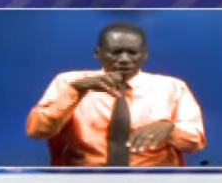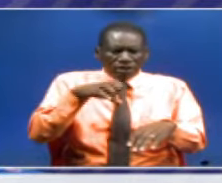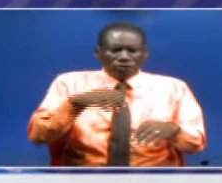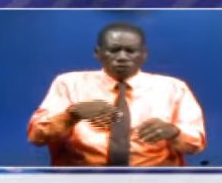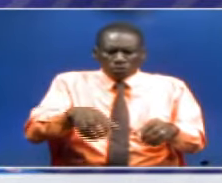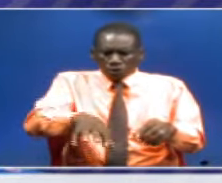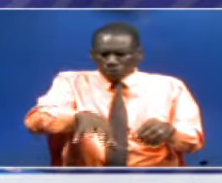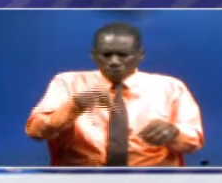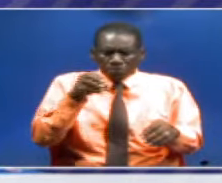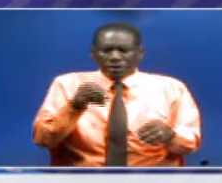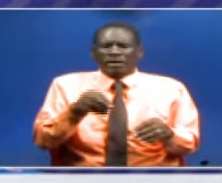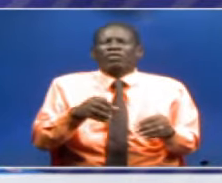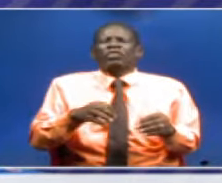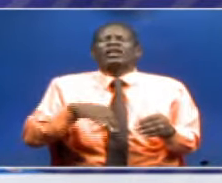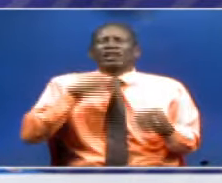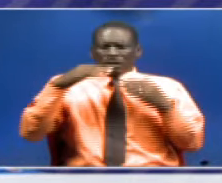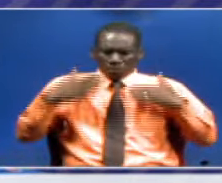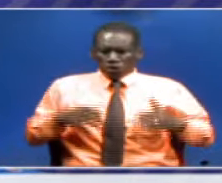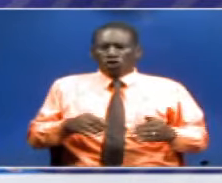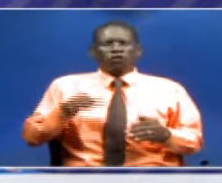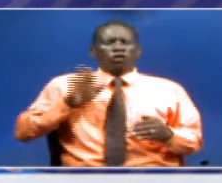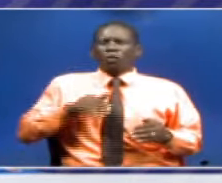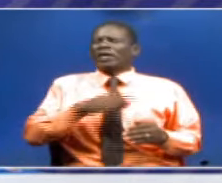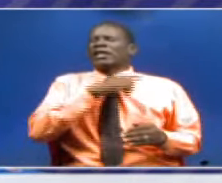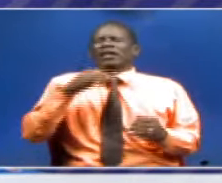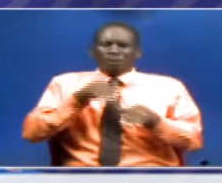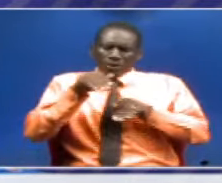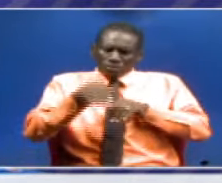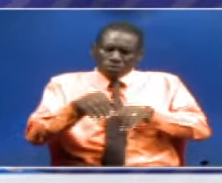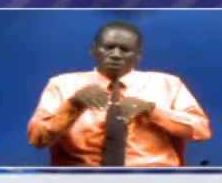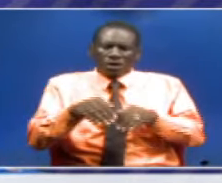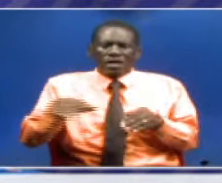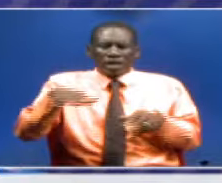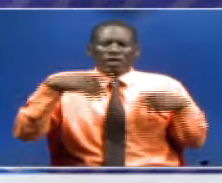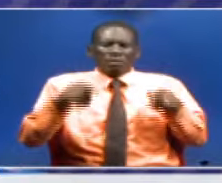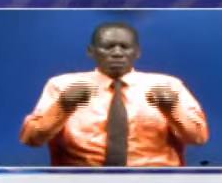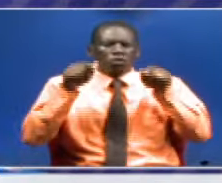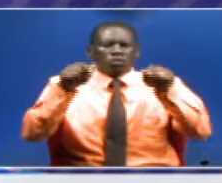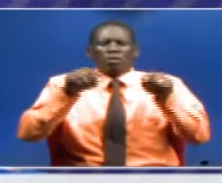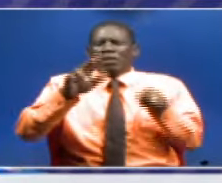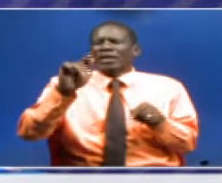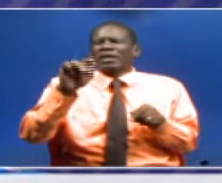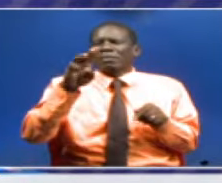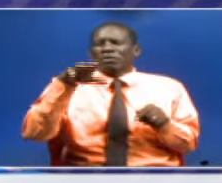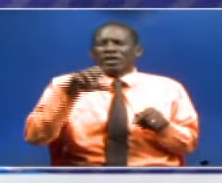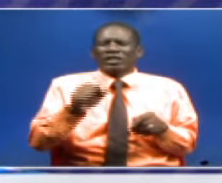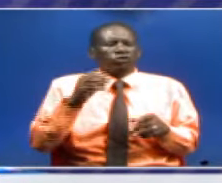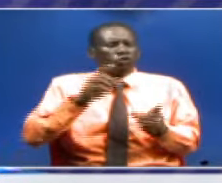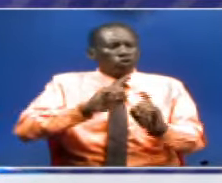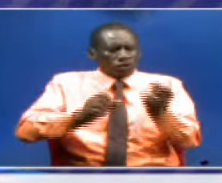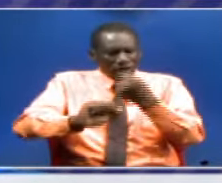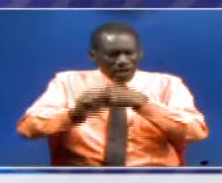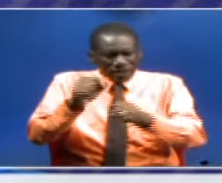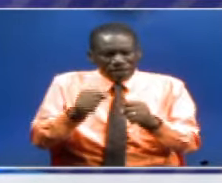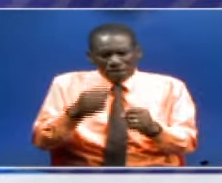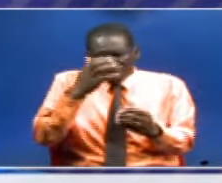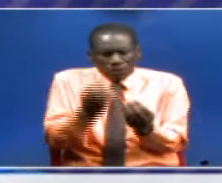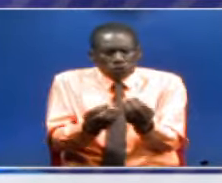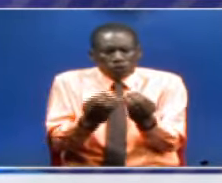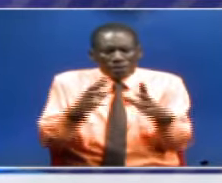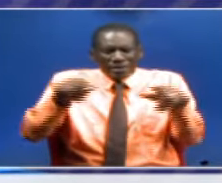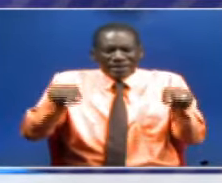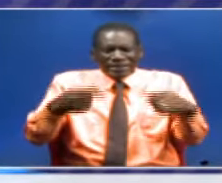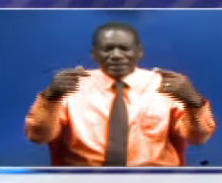of hyenas. The residents accused the Kenya Wildlife Service of negligence due to an increase in the number of attacks by the